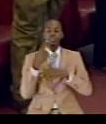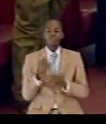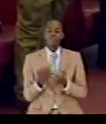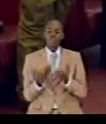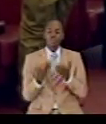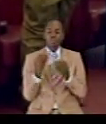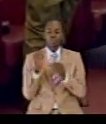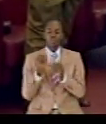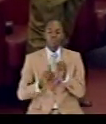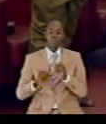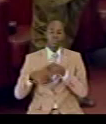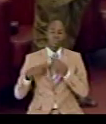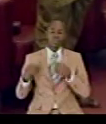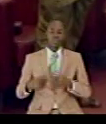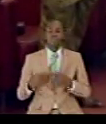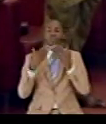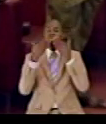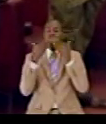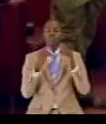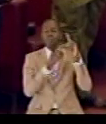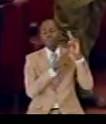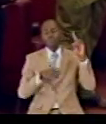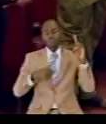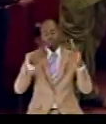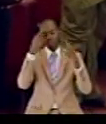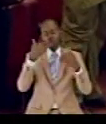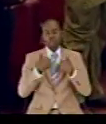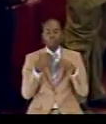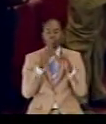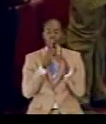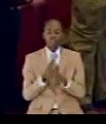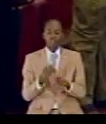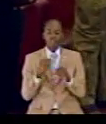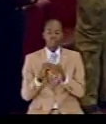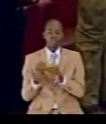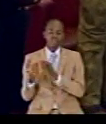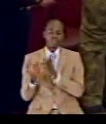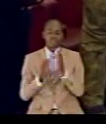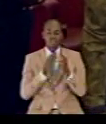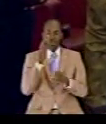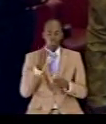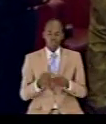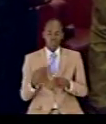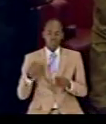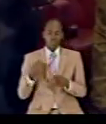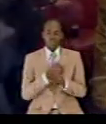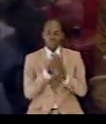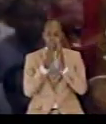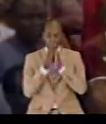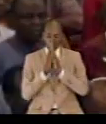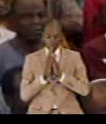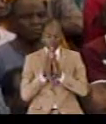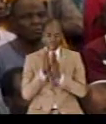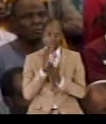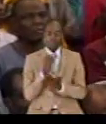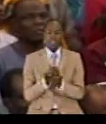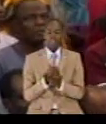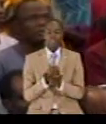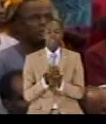heart. We thank you because we know you have answered. In Jesus' name we pray.